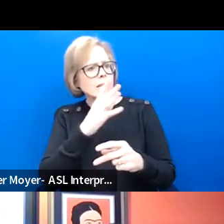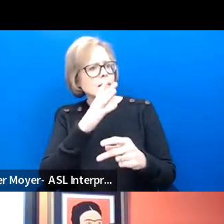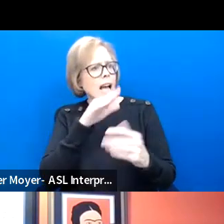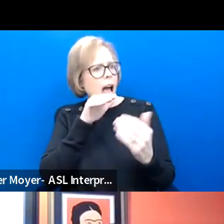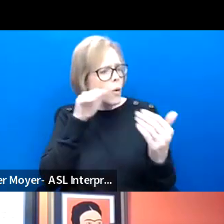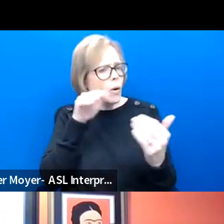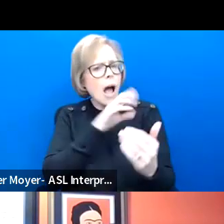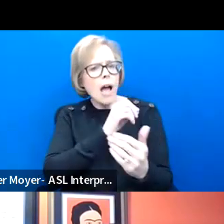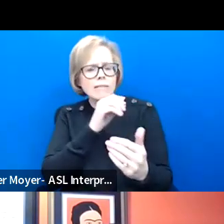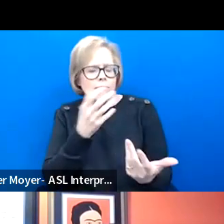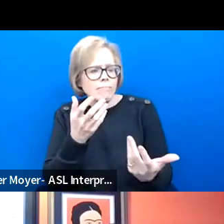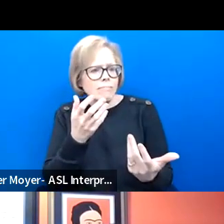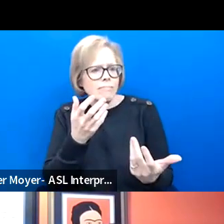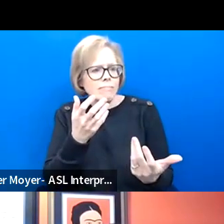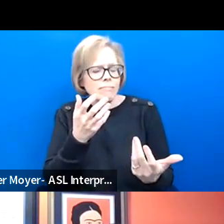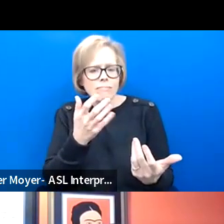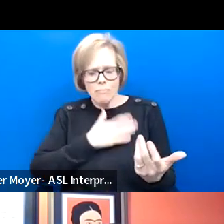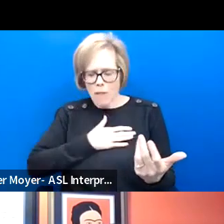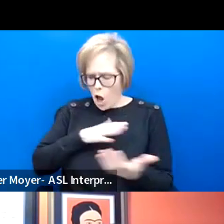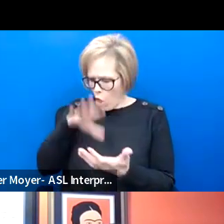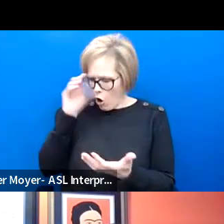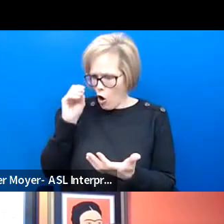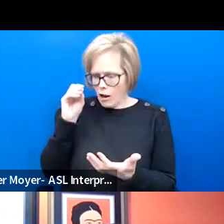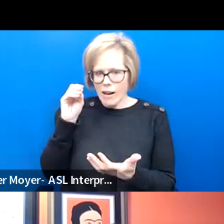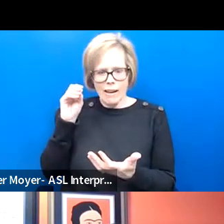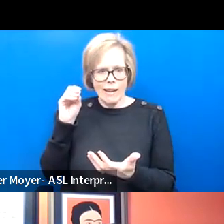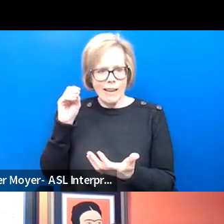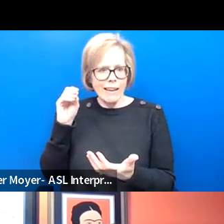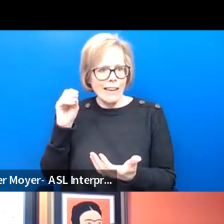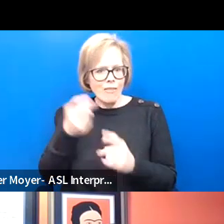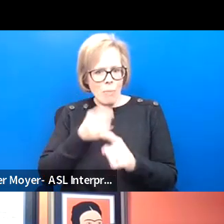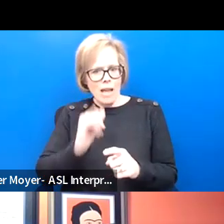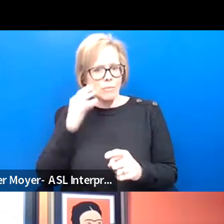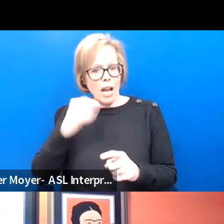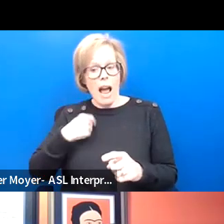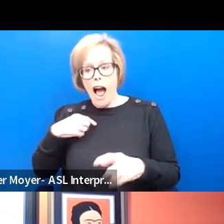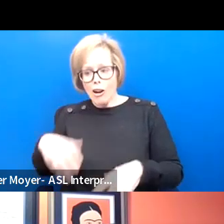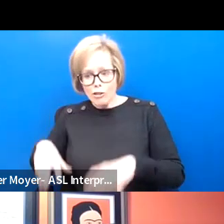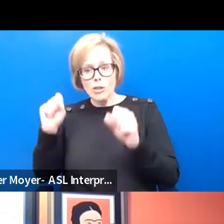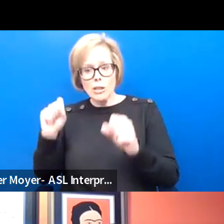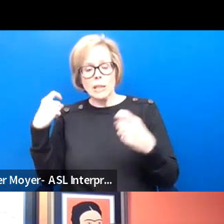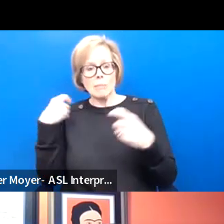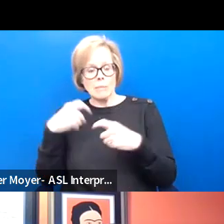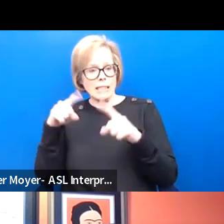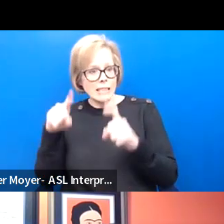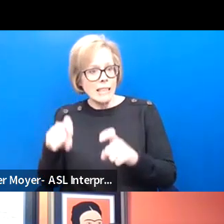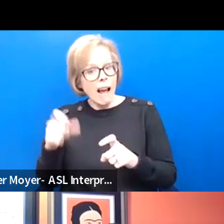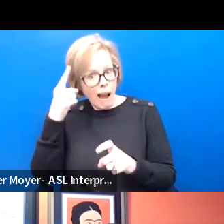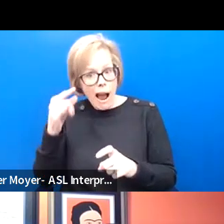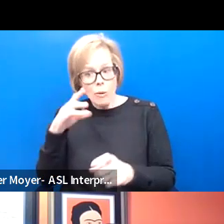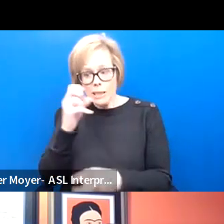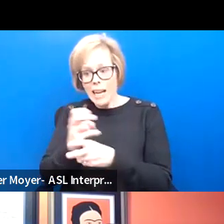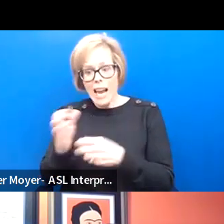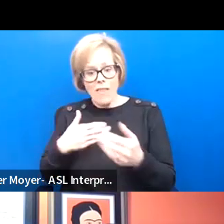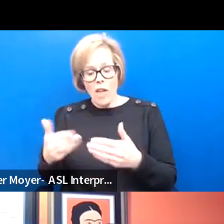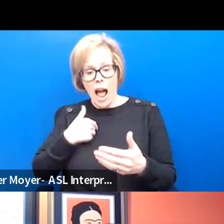into a room. And so my learning anecdote in this experience is that, I took the Spanish test. I found it difficult, even though I think my